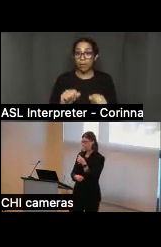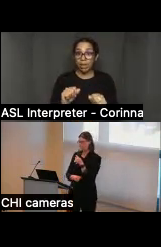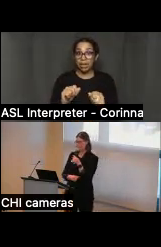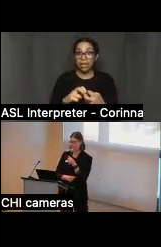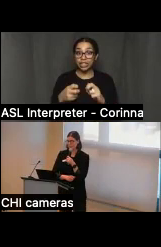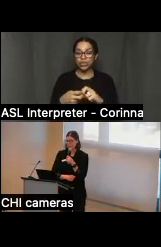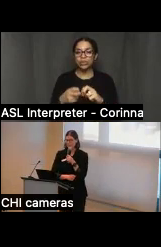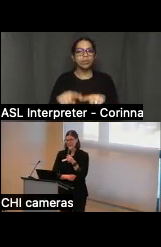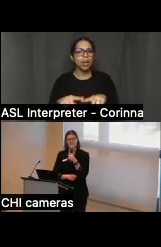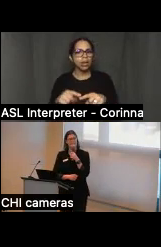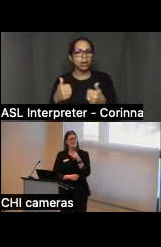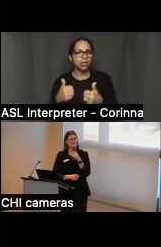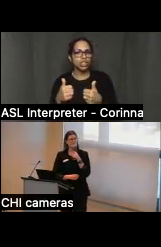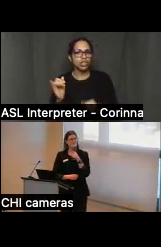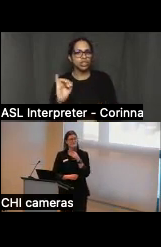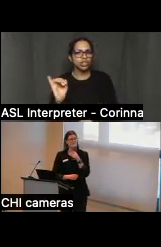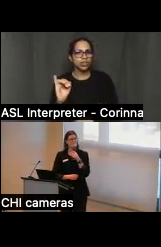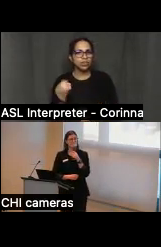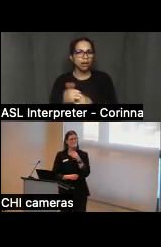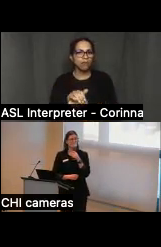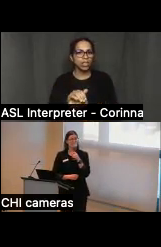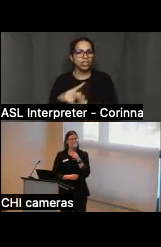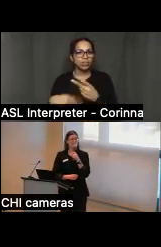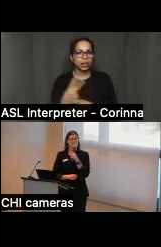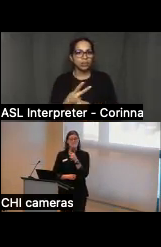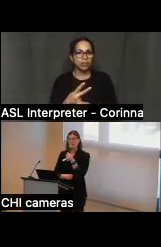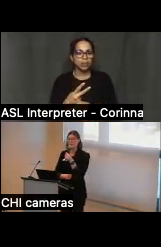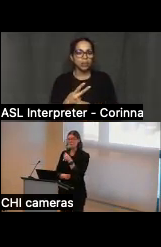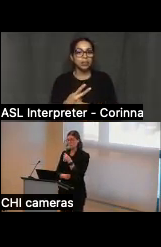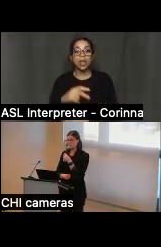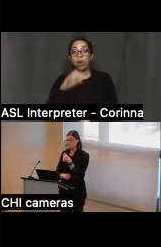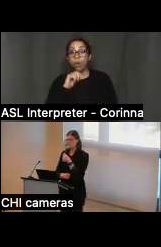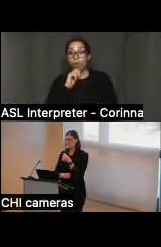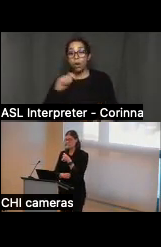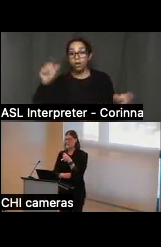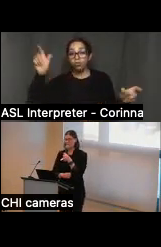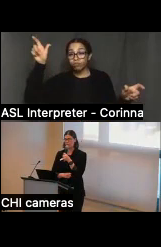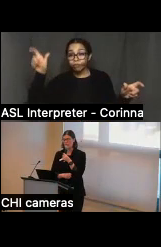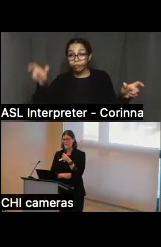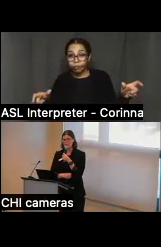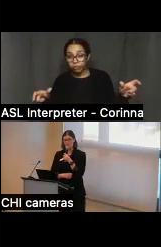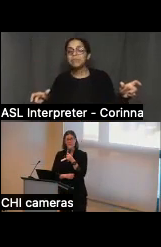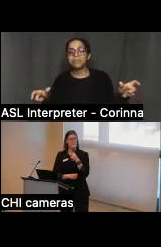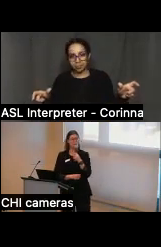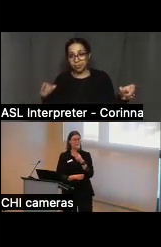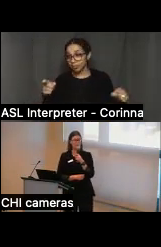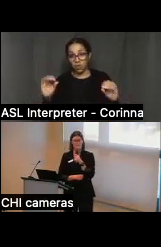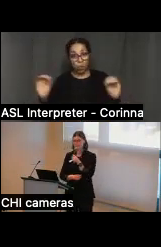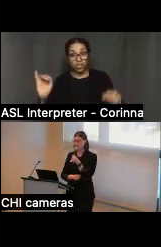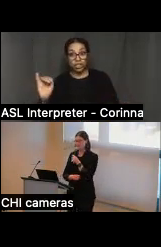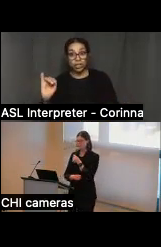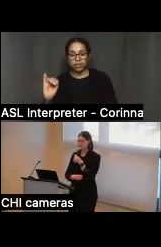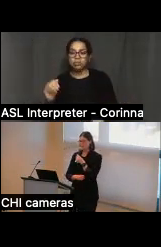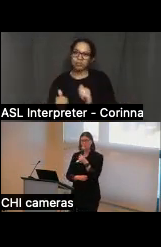type. So I want to just highlight in that orange bar, we see that those who are not covered are most at